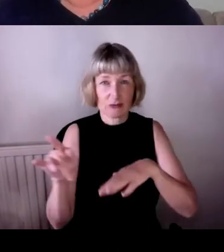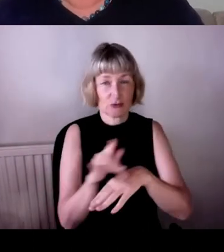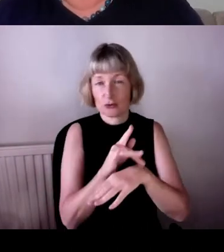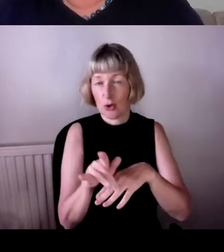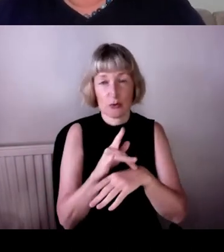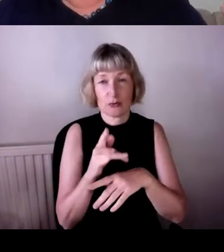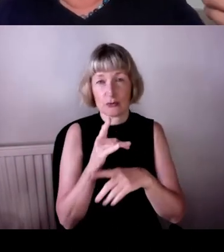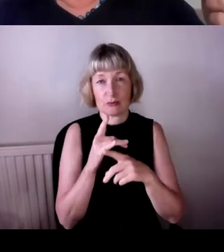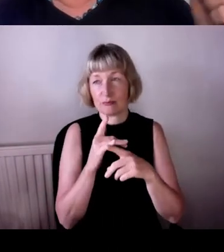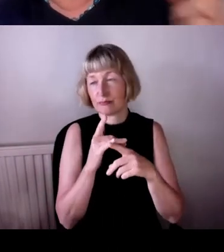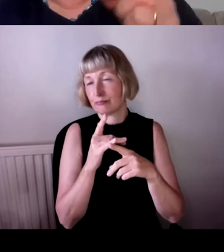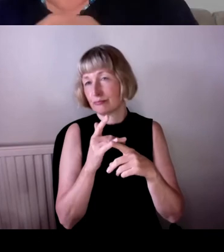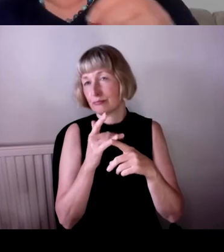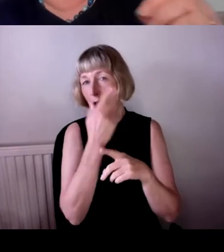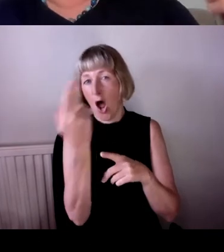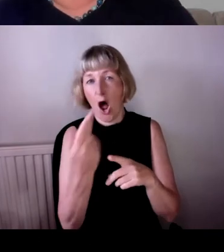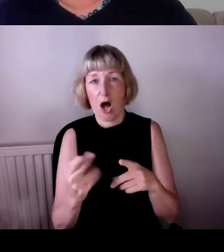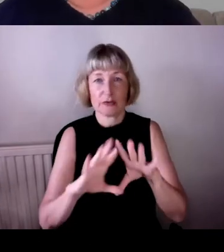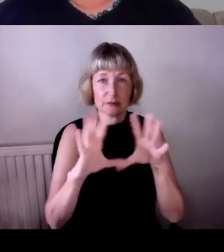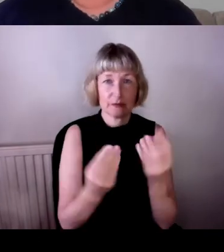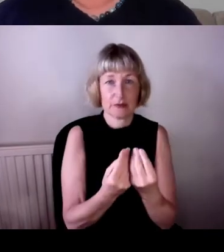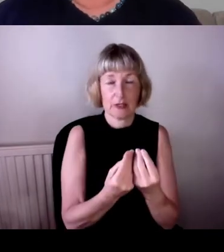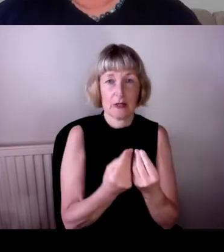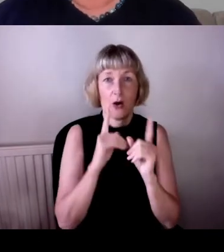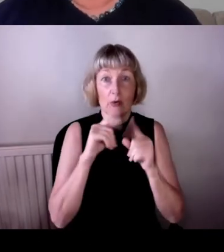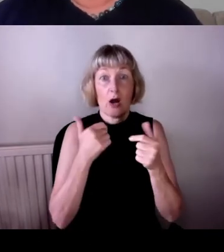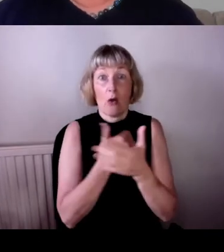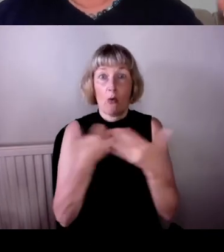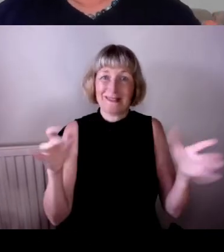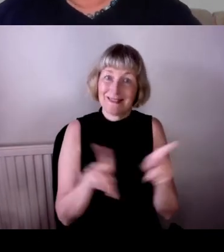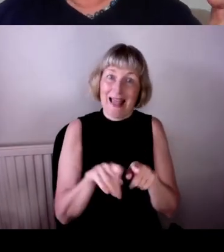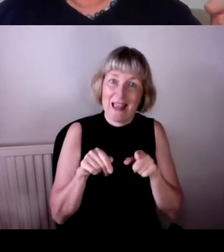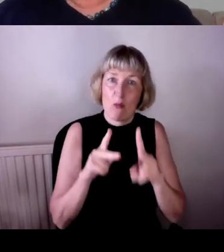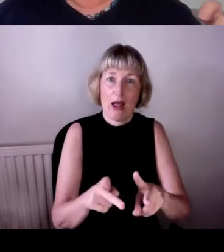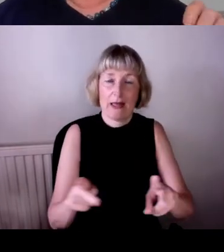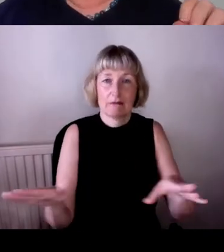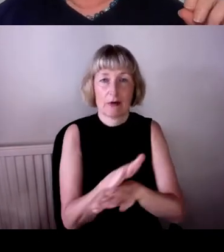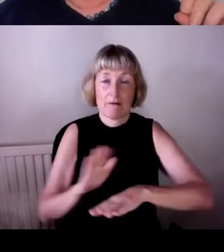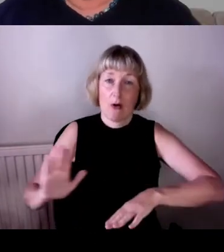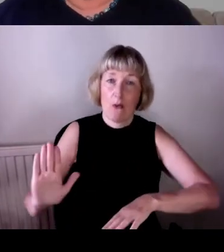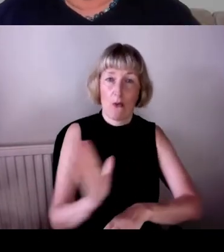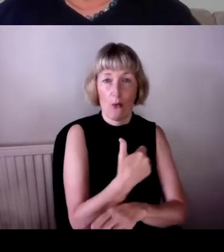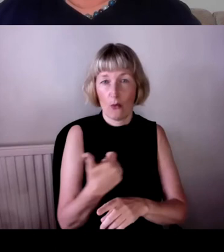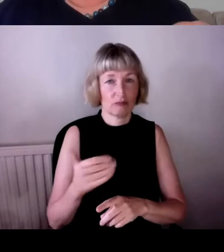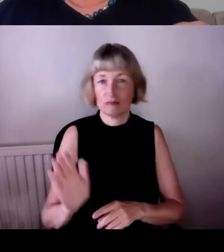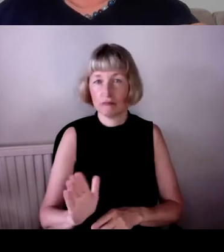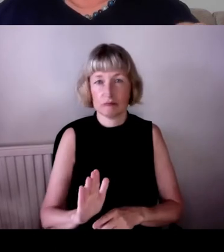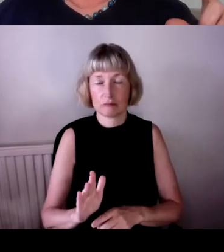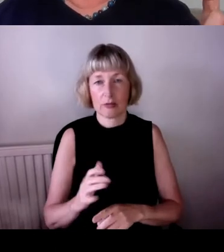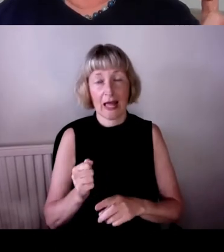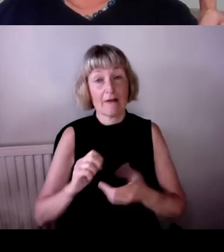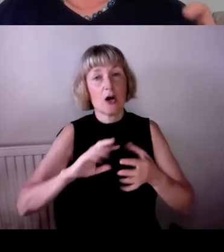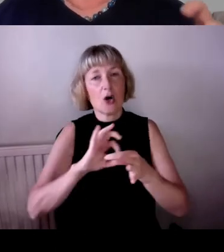musicals. So it's not a one size fits all for description. There is an audio description association,